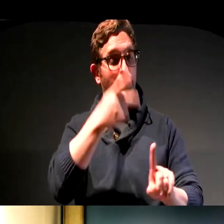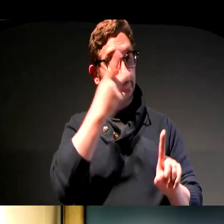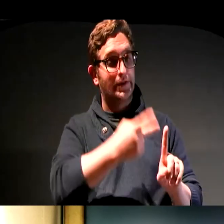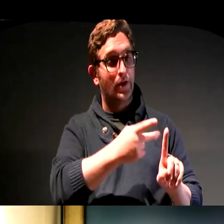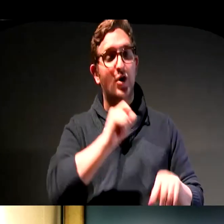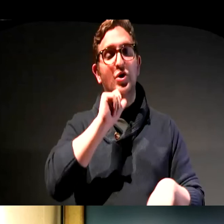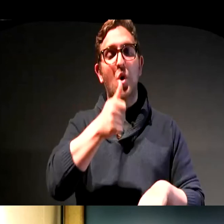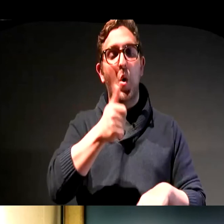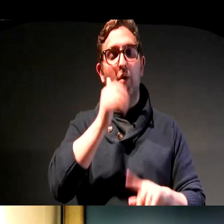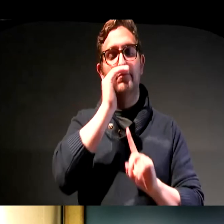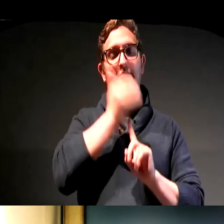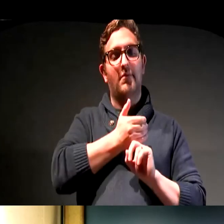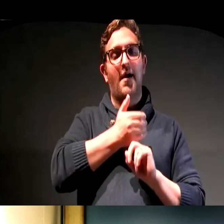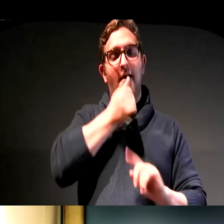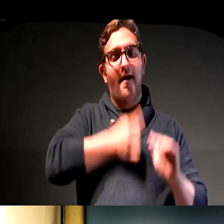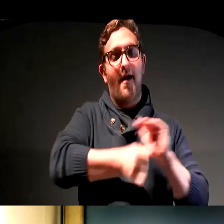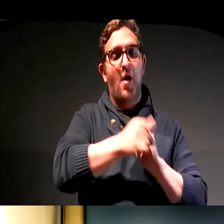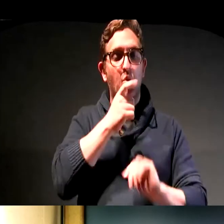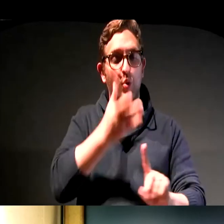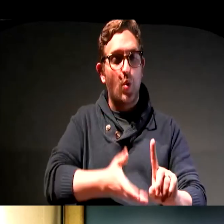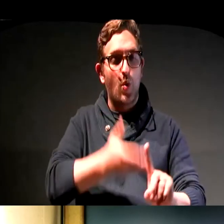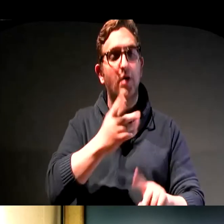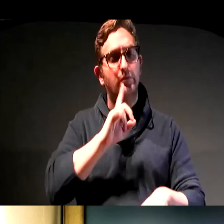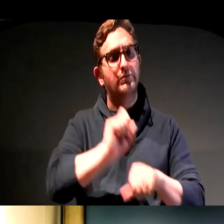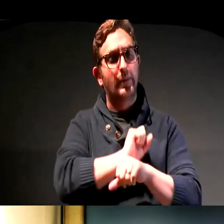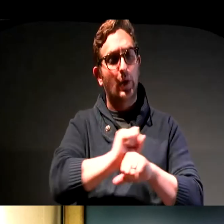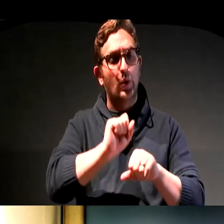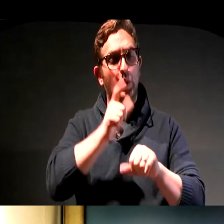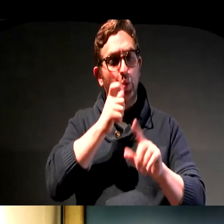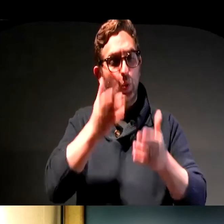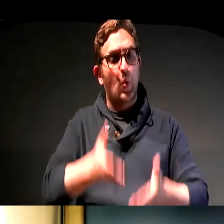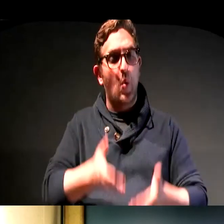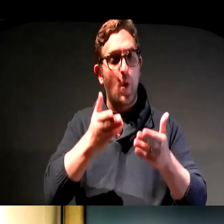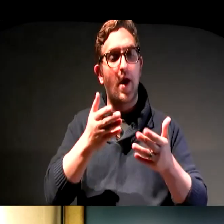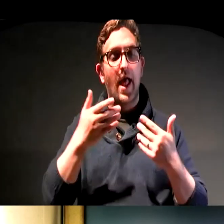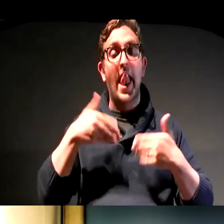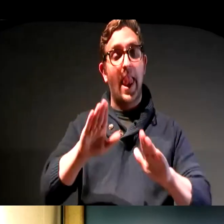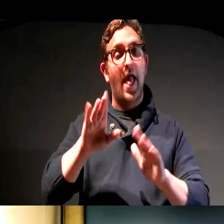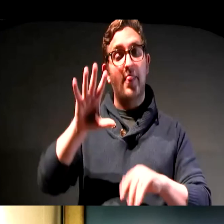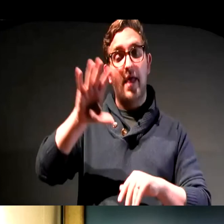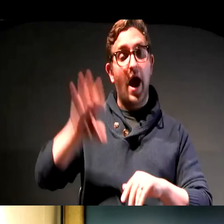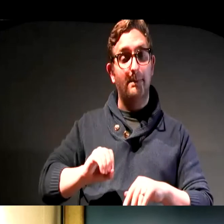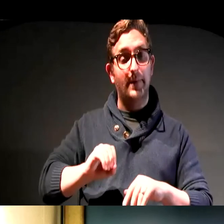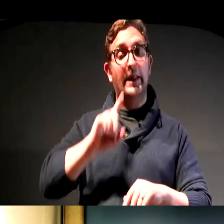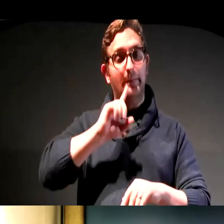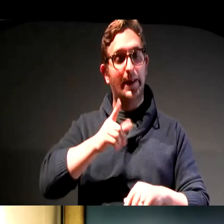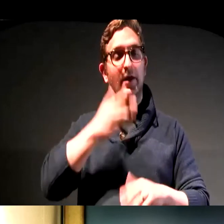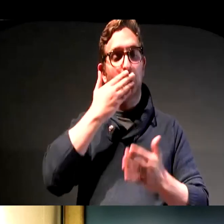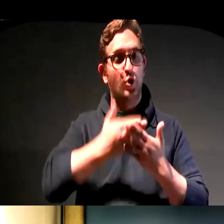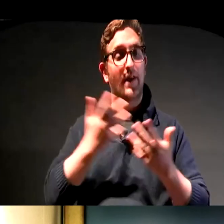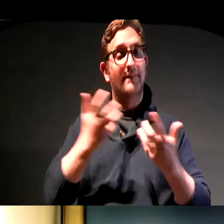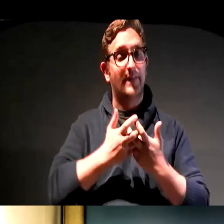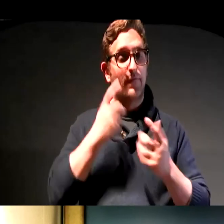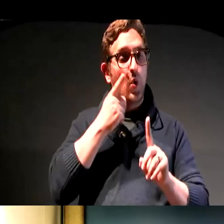who you are. Be who you are and let the company, as much as possible, be a good fit for you. If they only hire you because